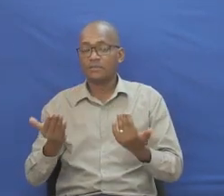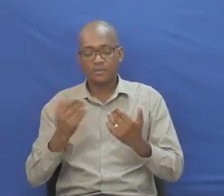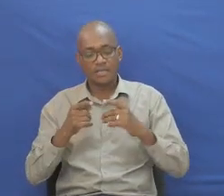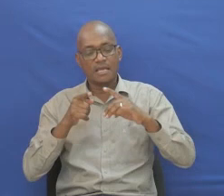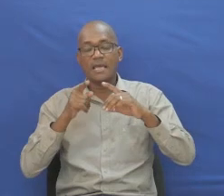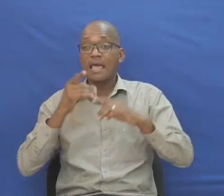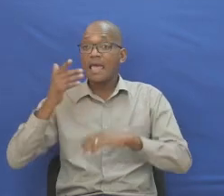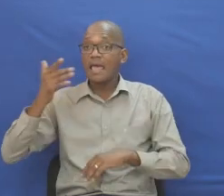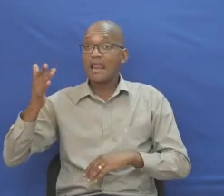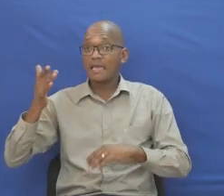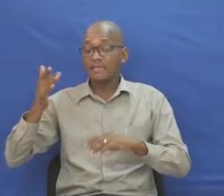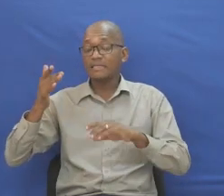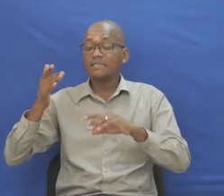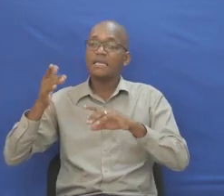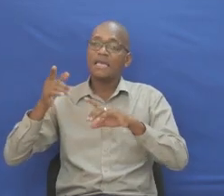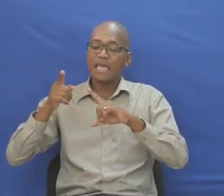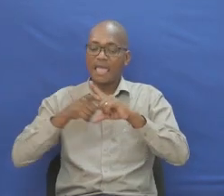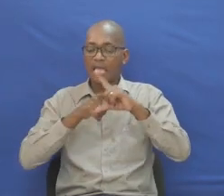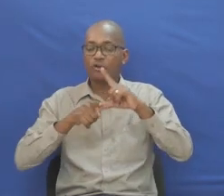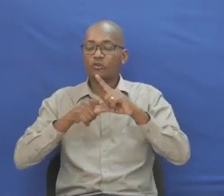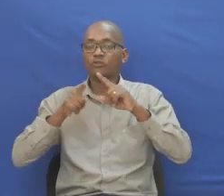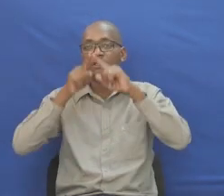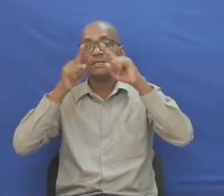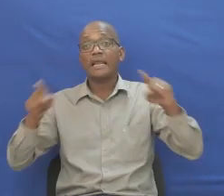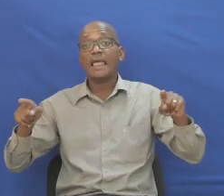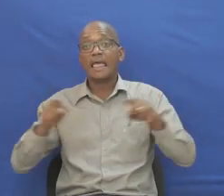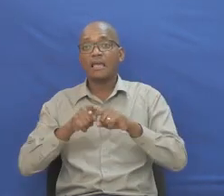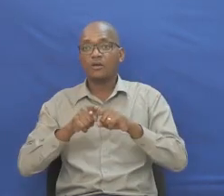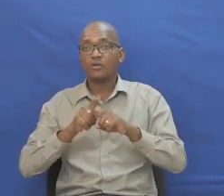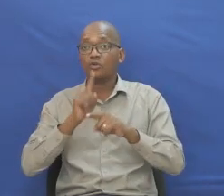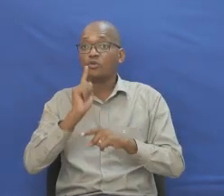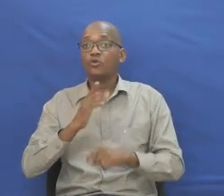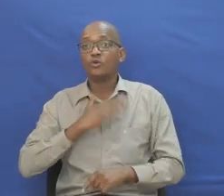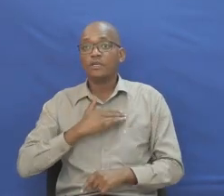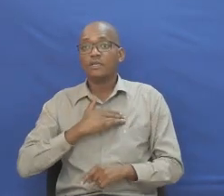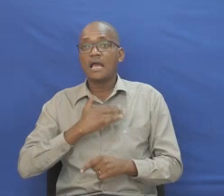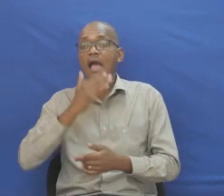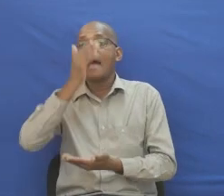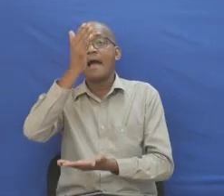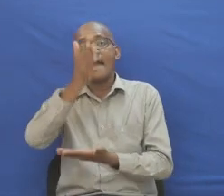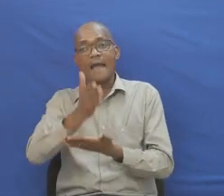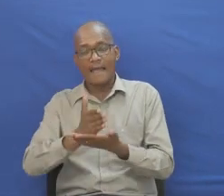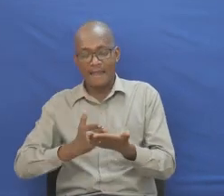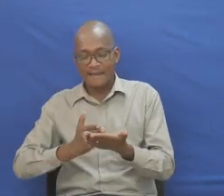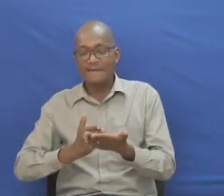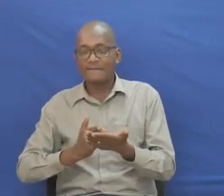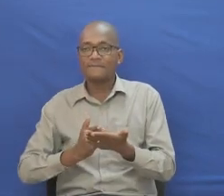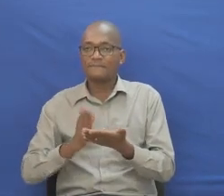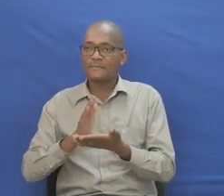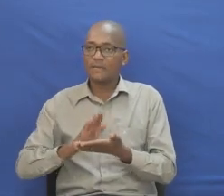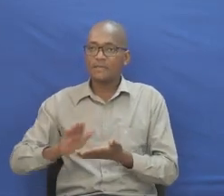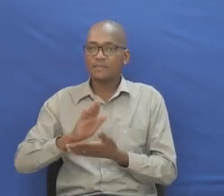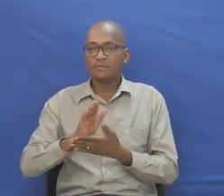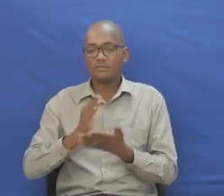that we have, in order to find the area, we need to take a half times base times height. But this